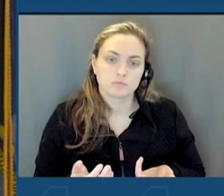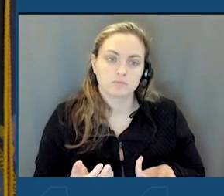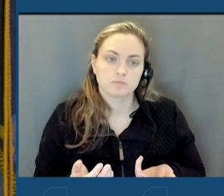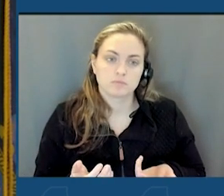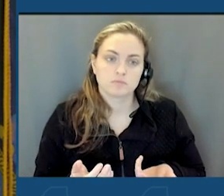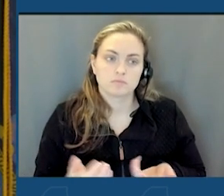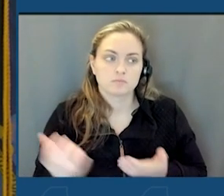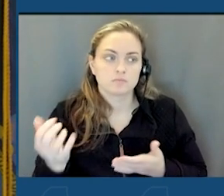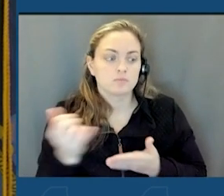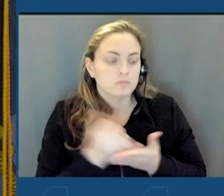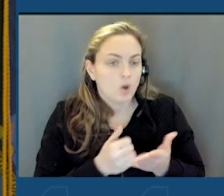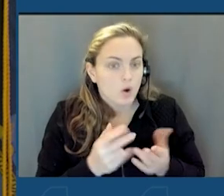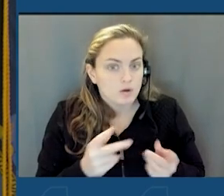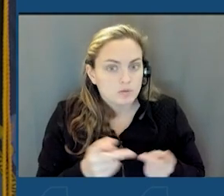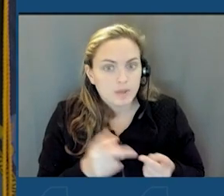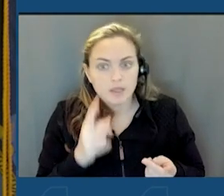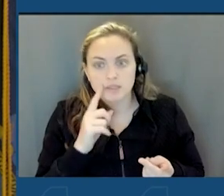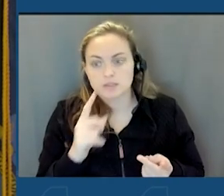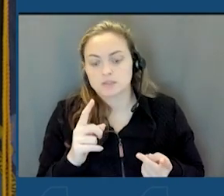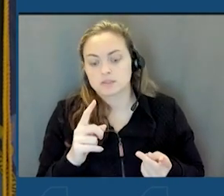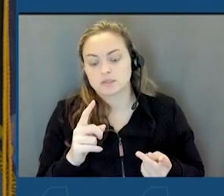space and affordable housing.